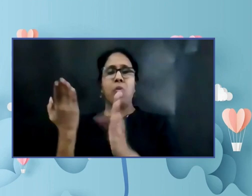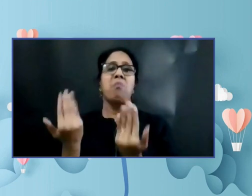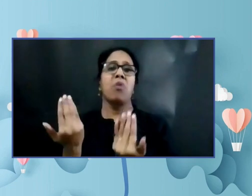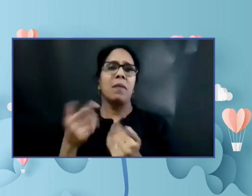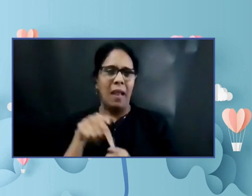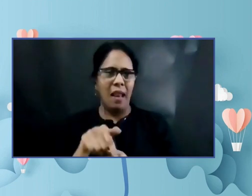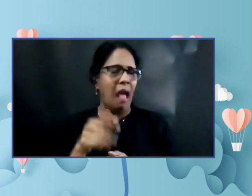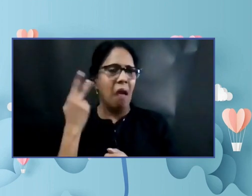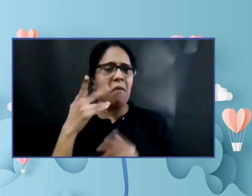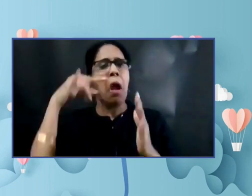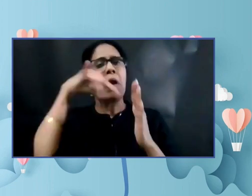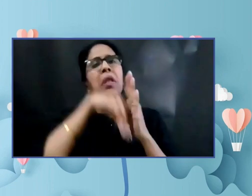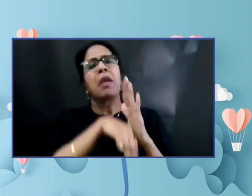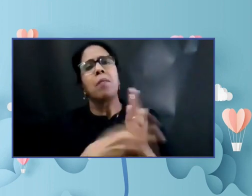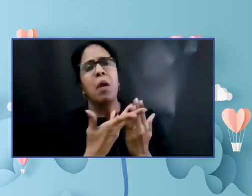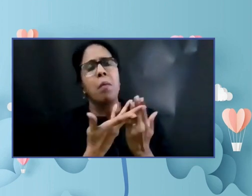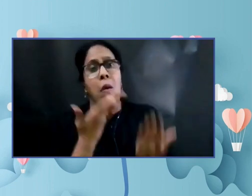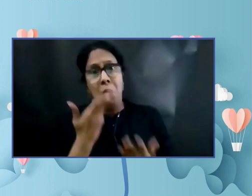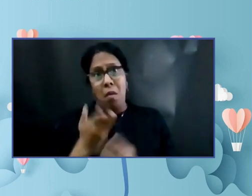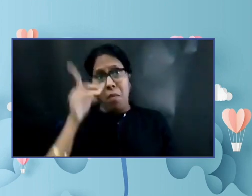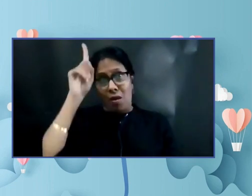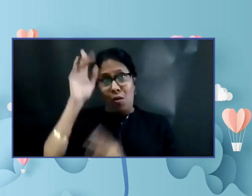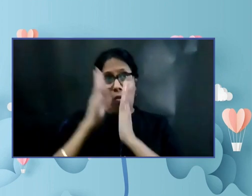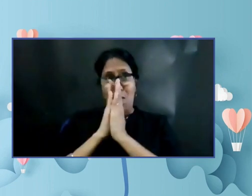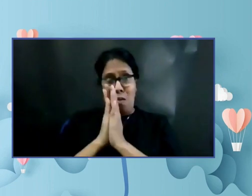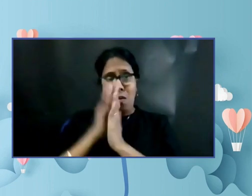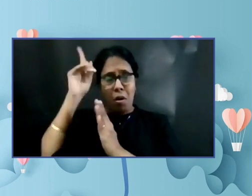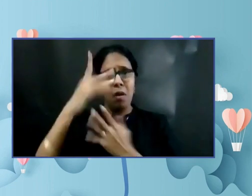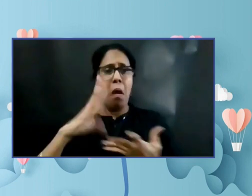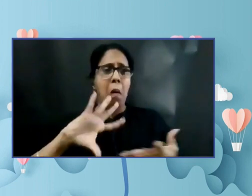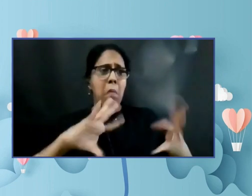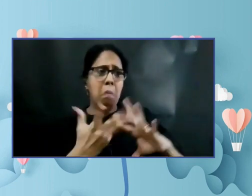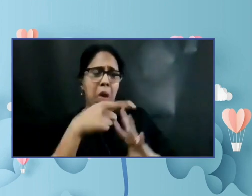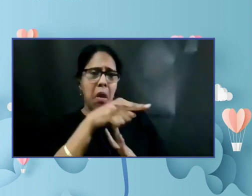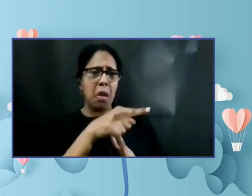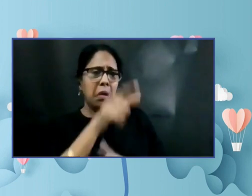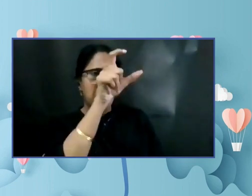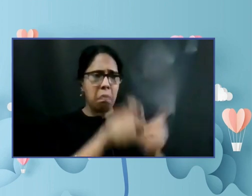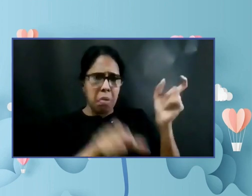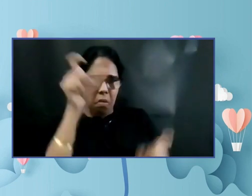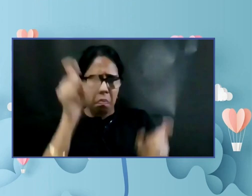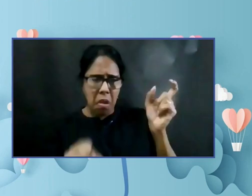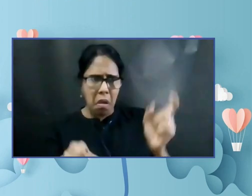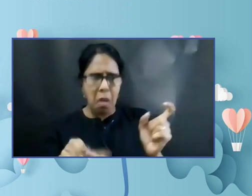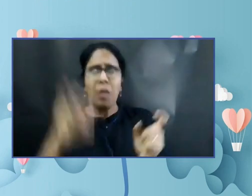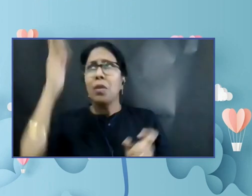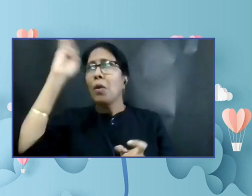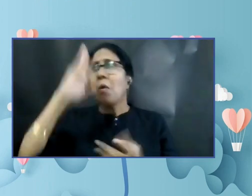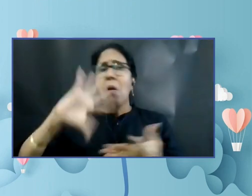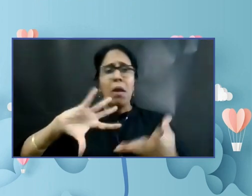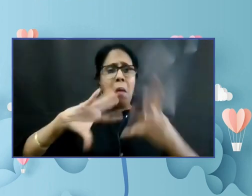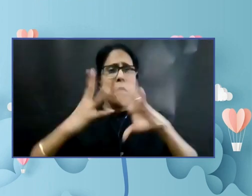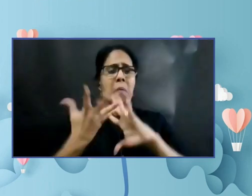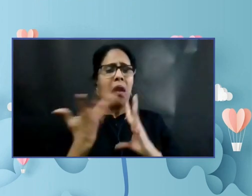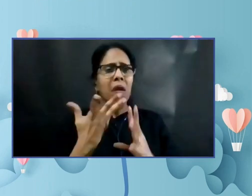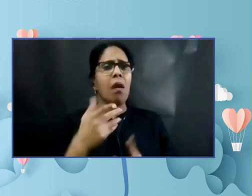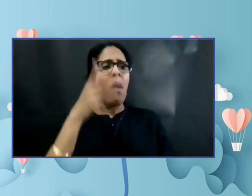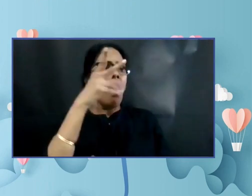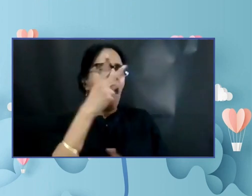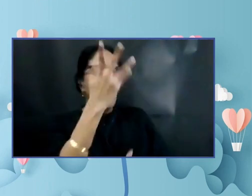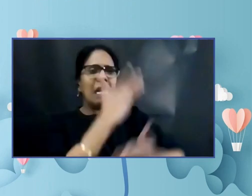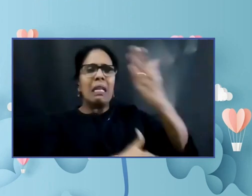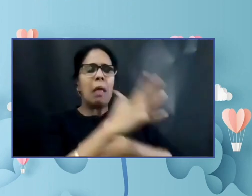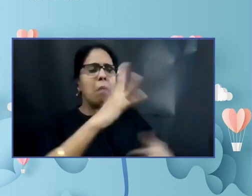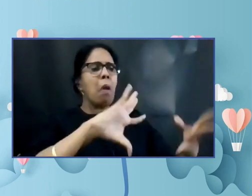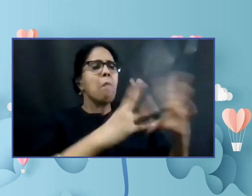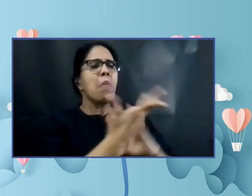created by a God, maybe he made people with disabilities to show us just how powerful he is,